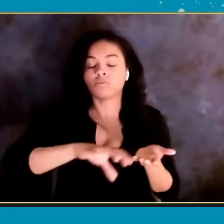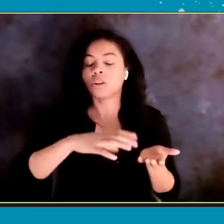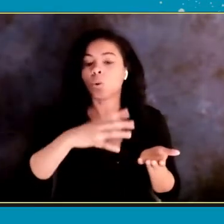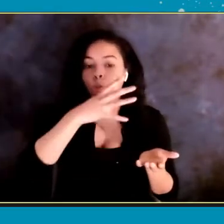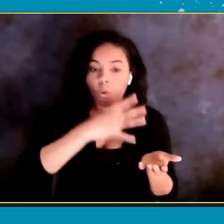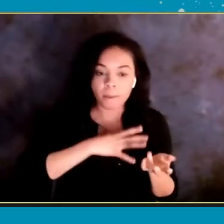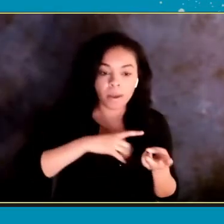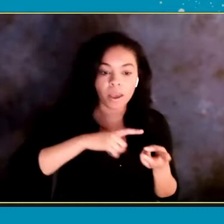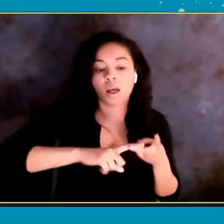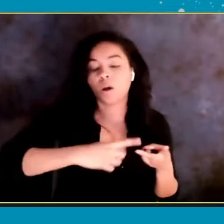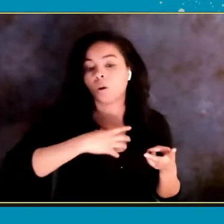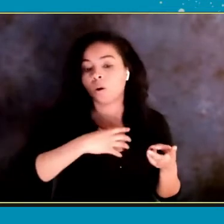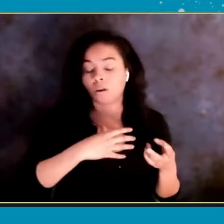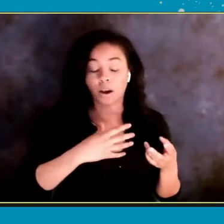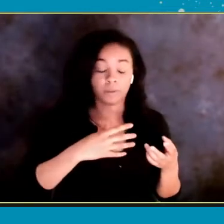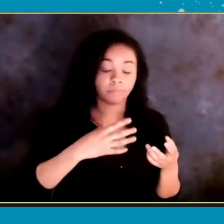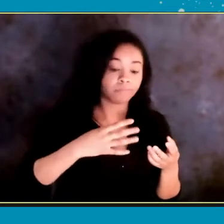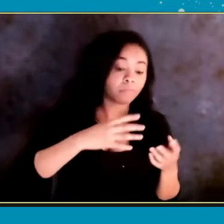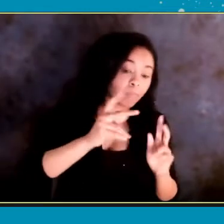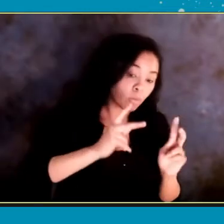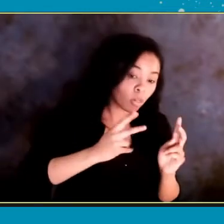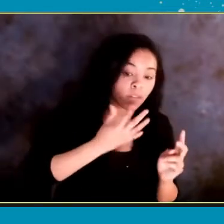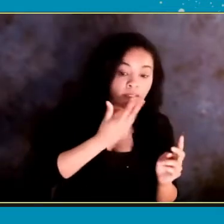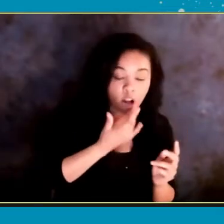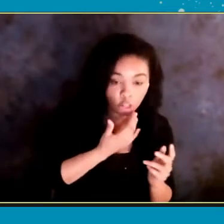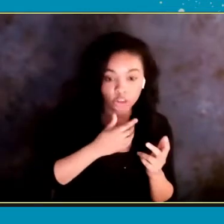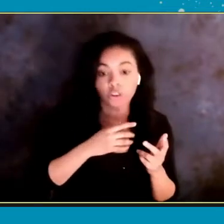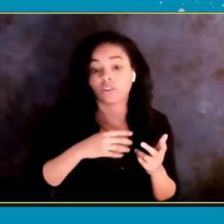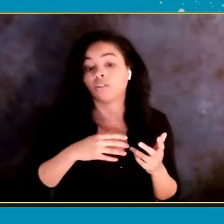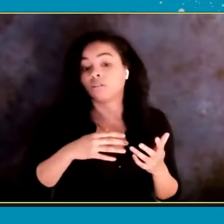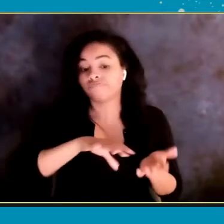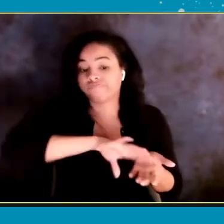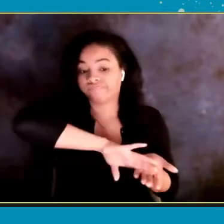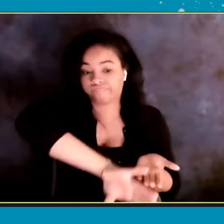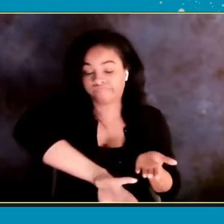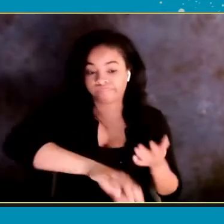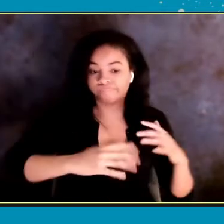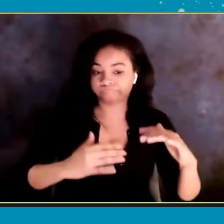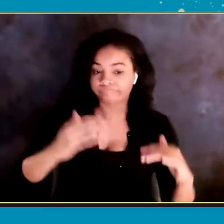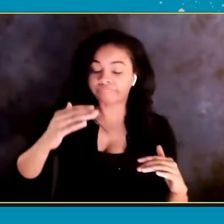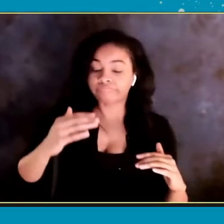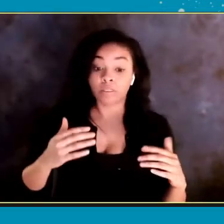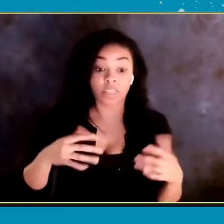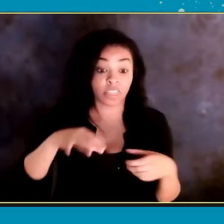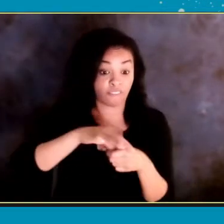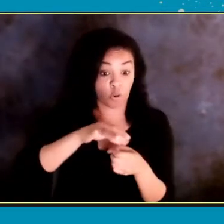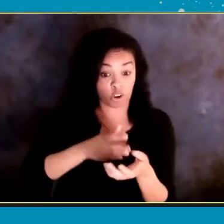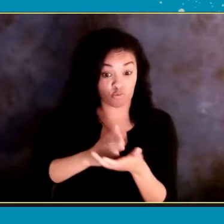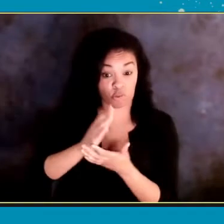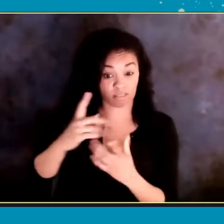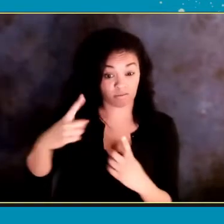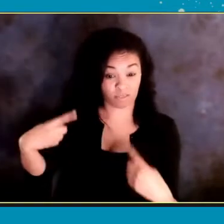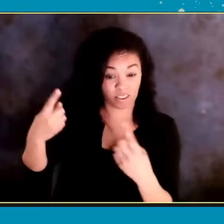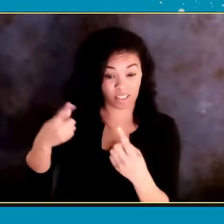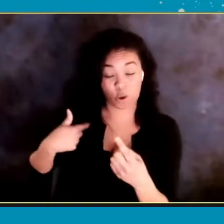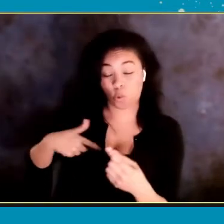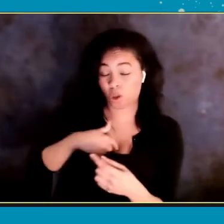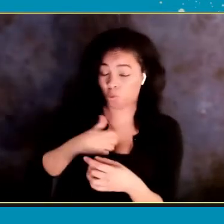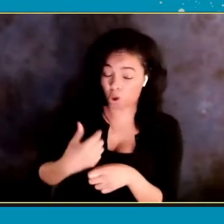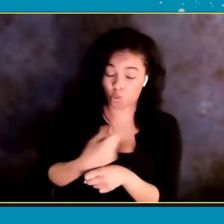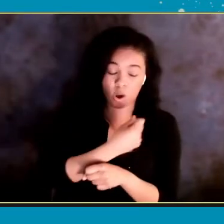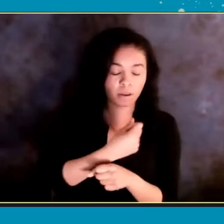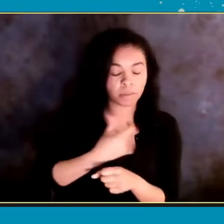and politically disenfranchised. The voting rights we've won because we organized and we